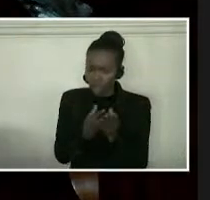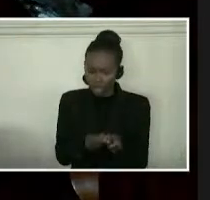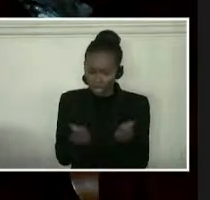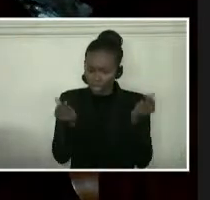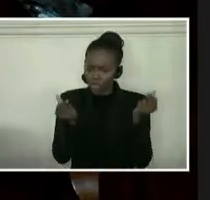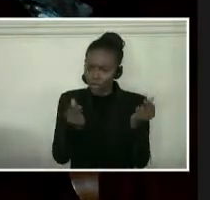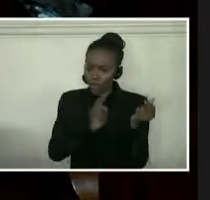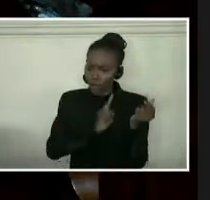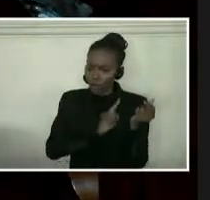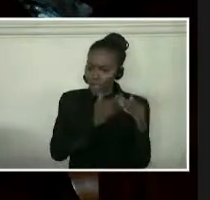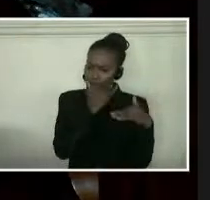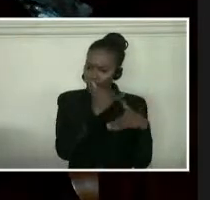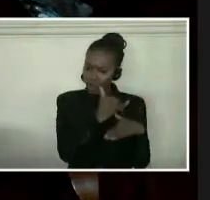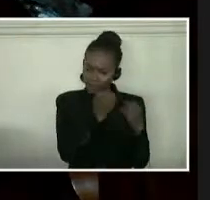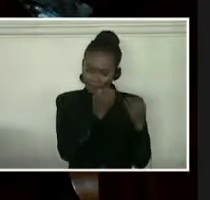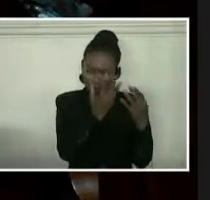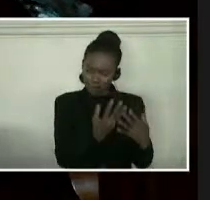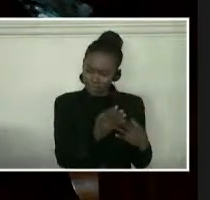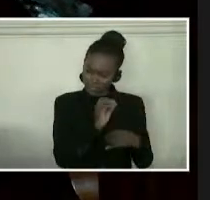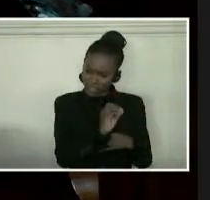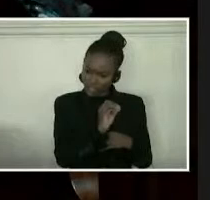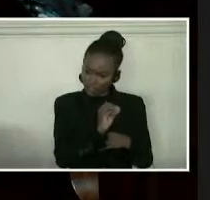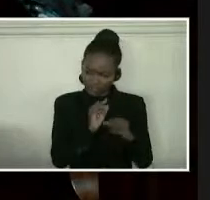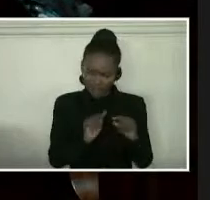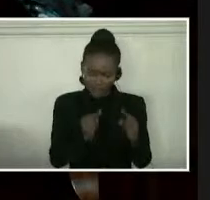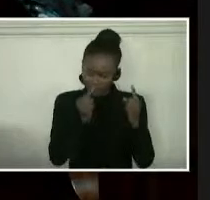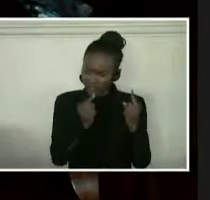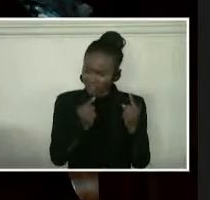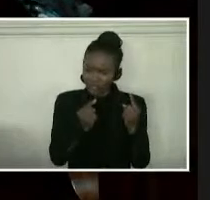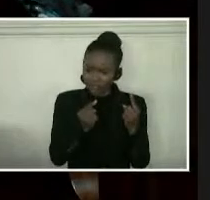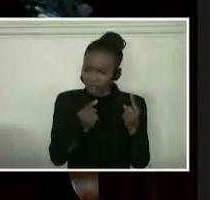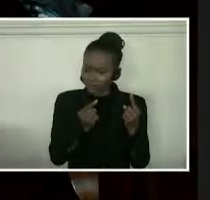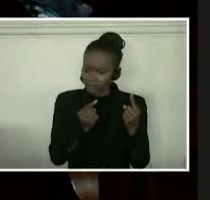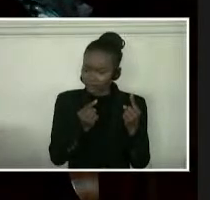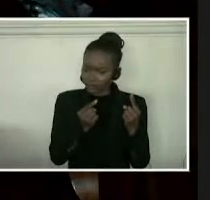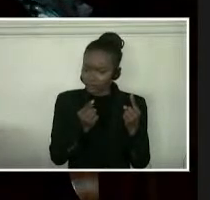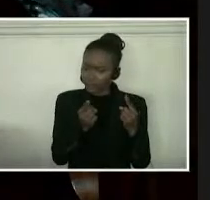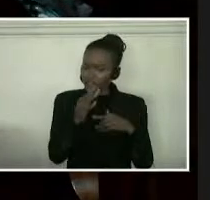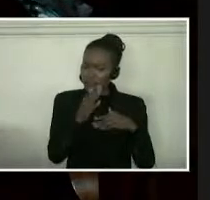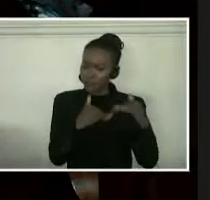with the limited project scenario we cannot be in a position